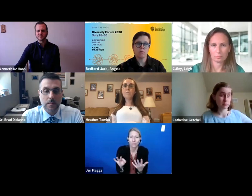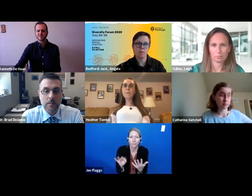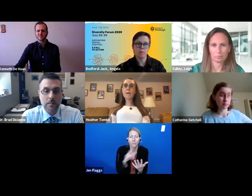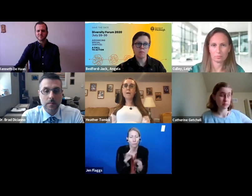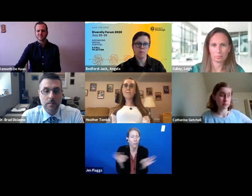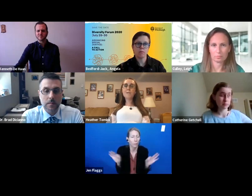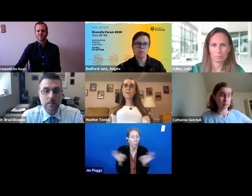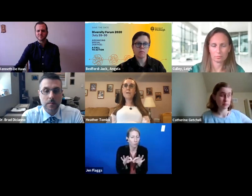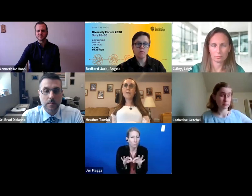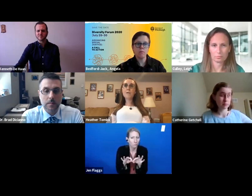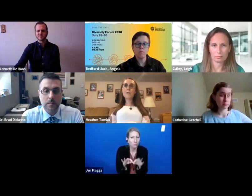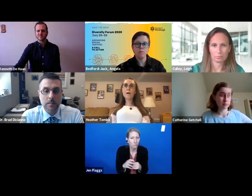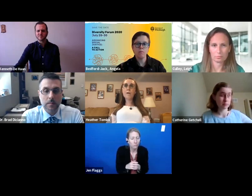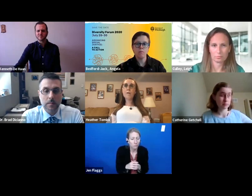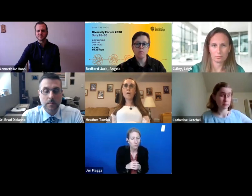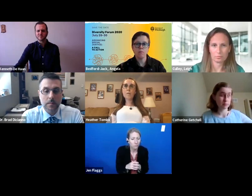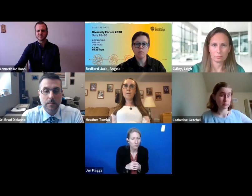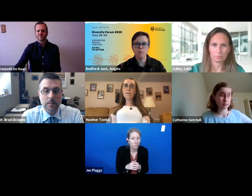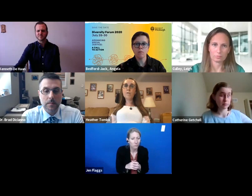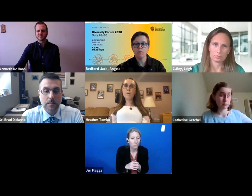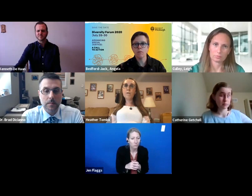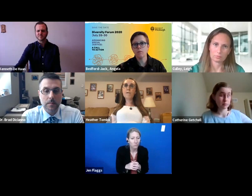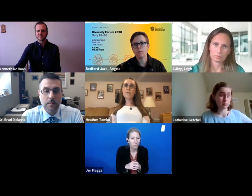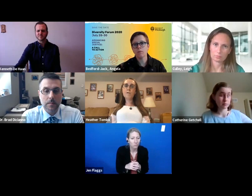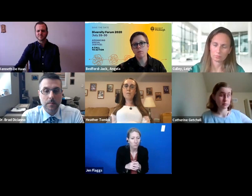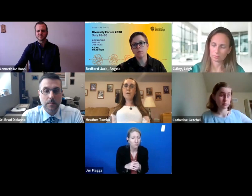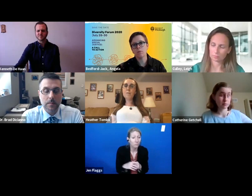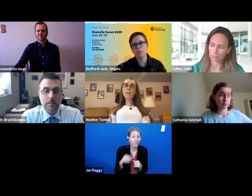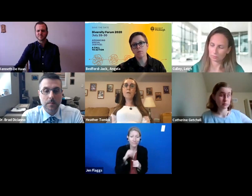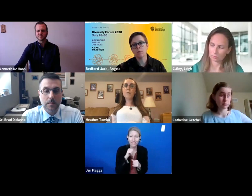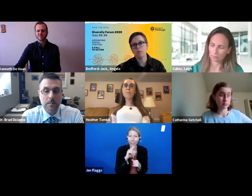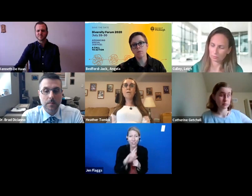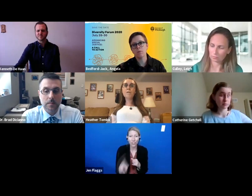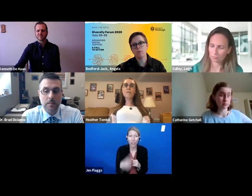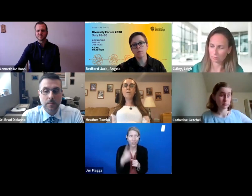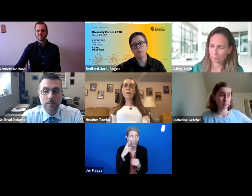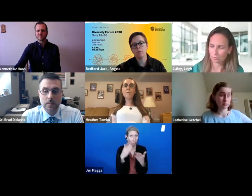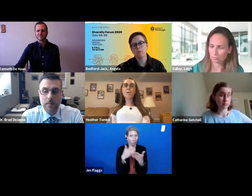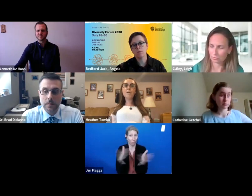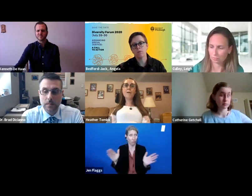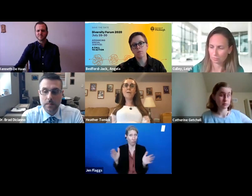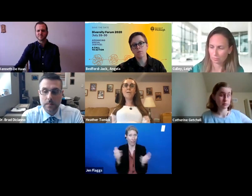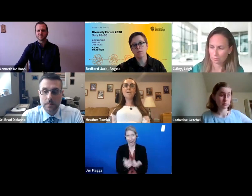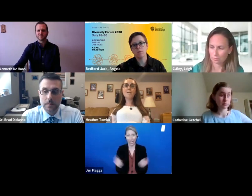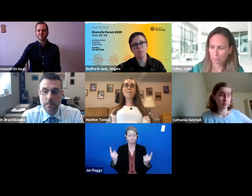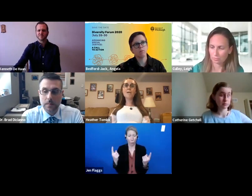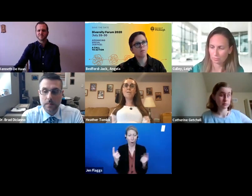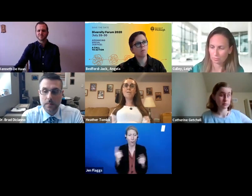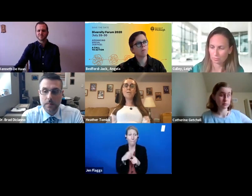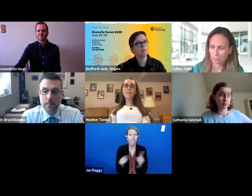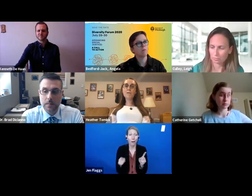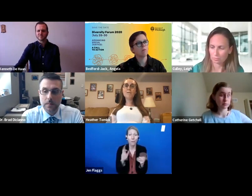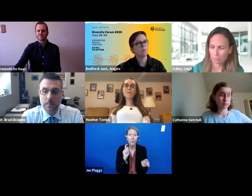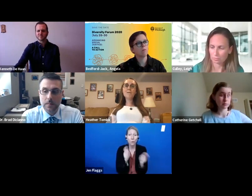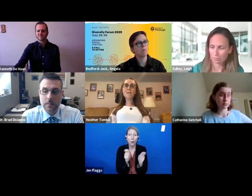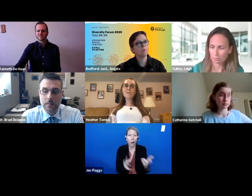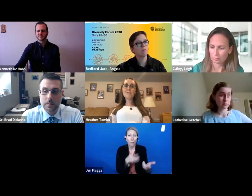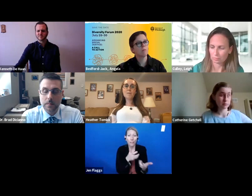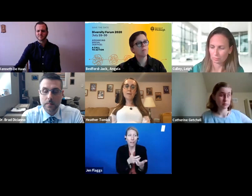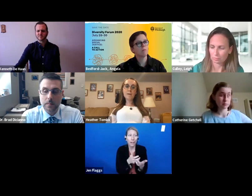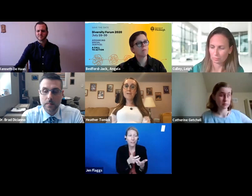important, because not only for the general public, but even to accommodate the needs of